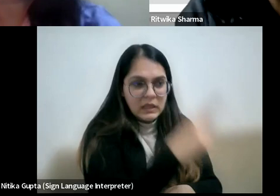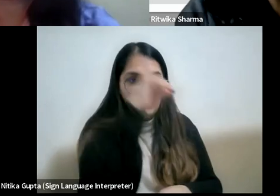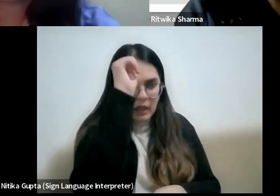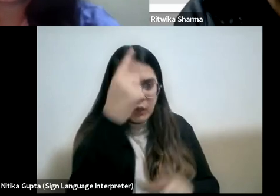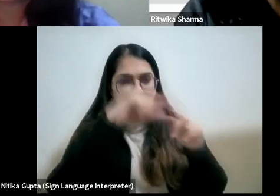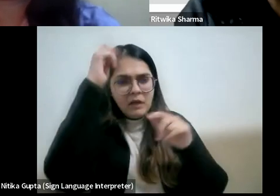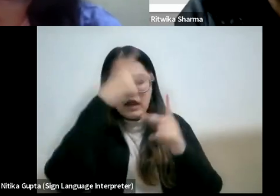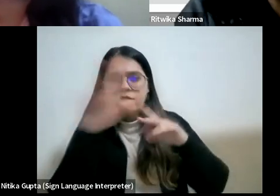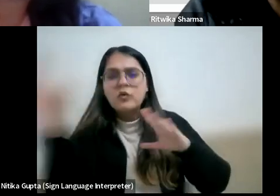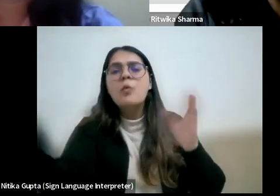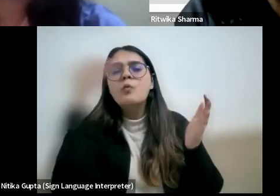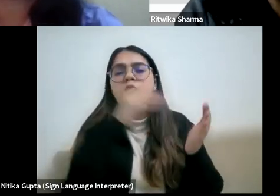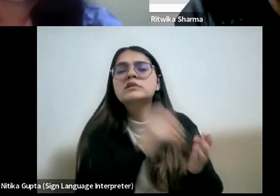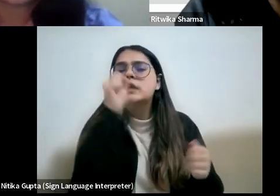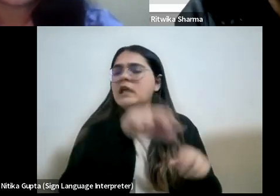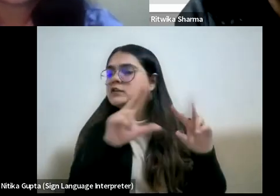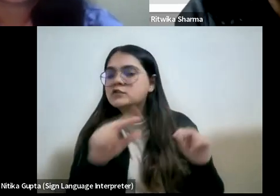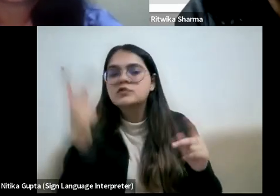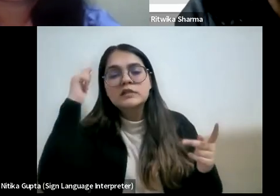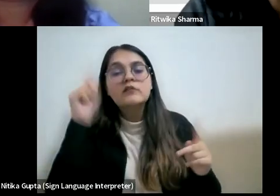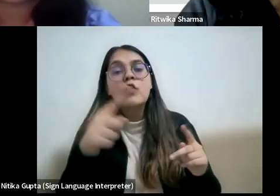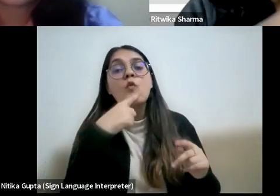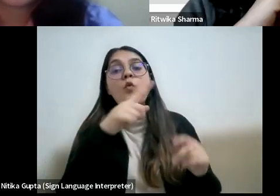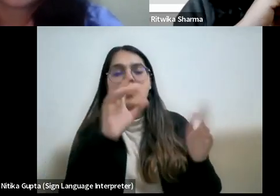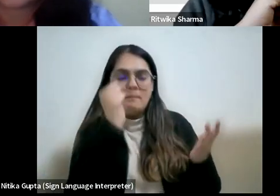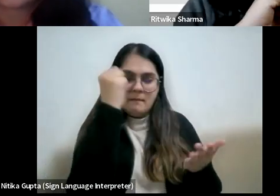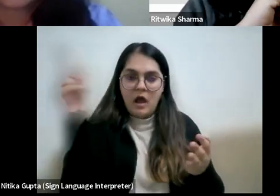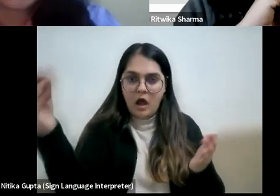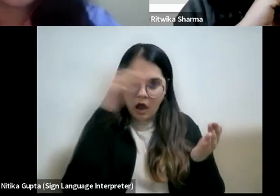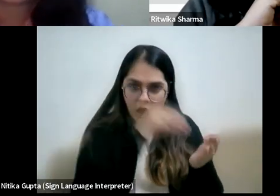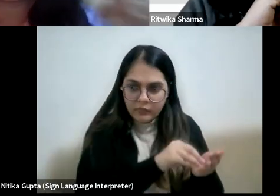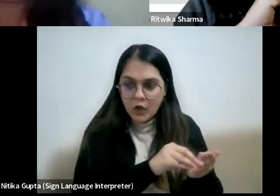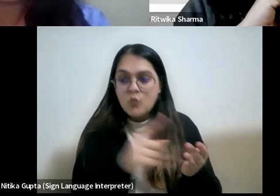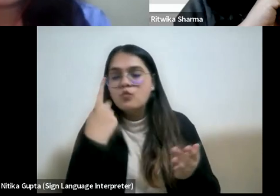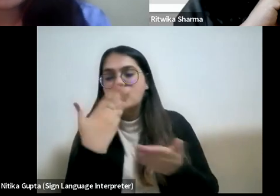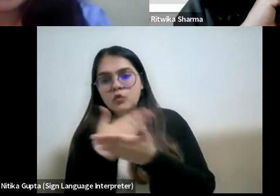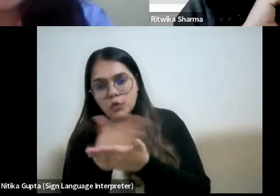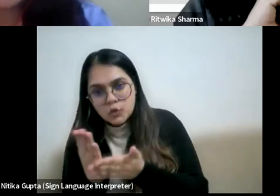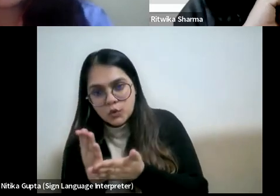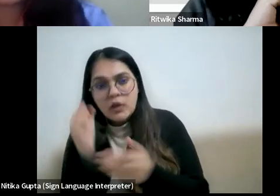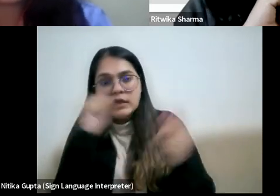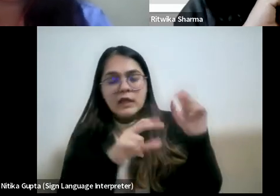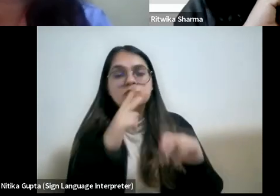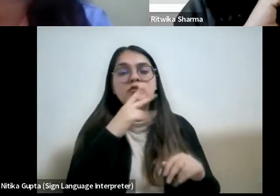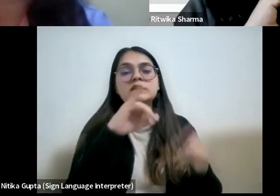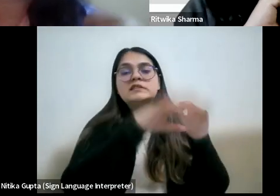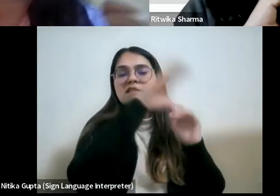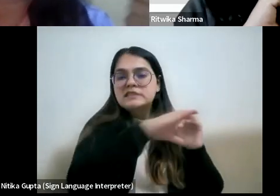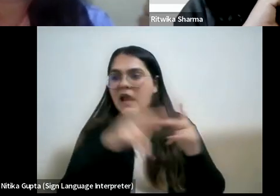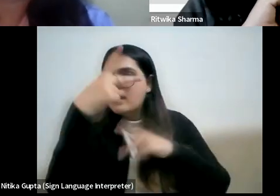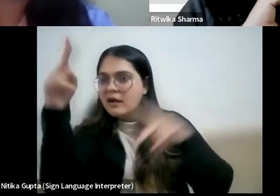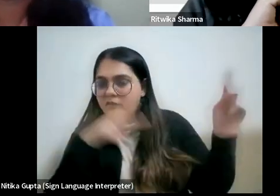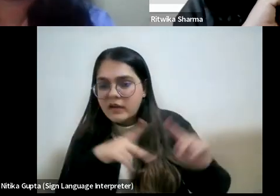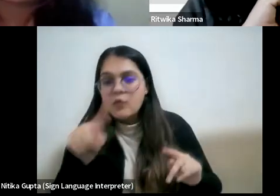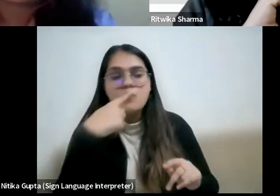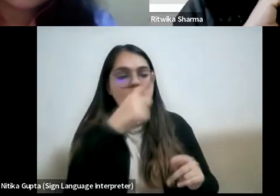Because last person possible, yeah, it could be just anybody. Ours is a huge country, billions of people, 5 states that I was traveling into,